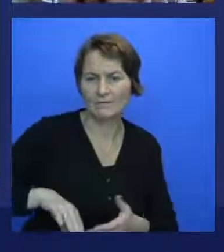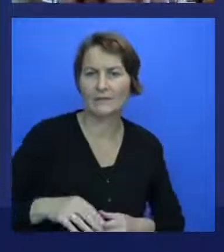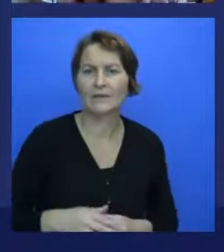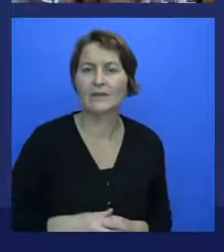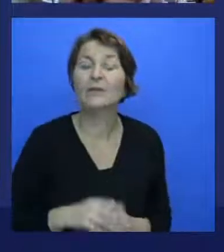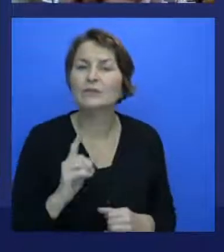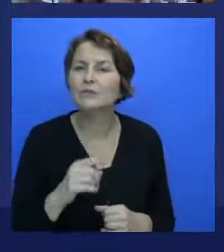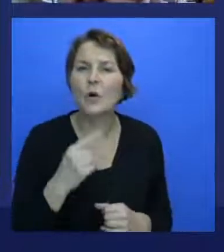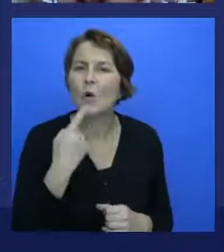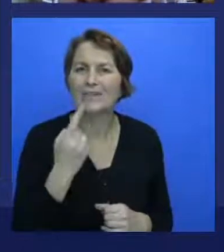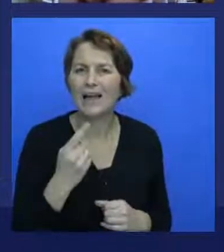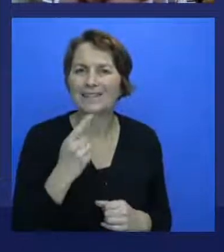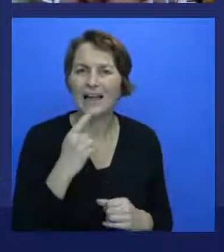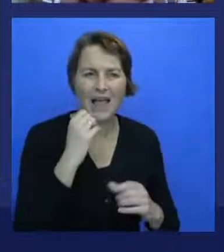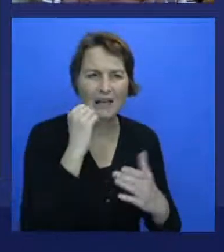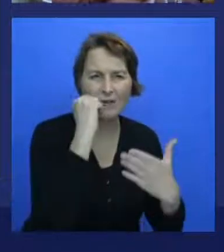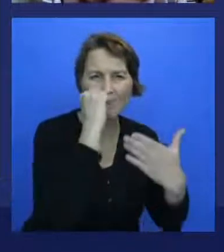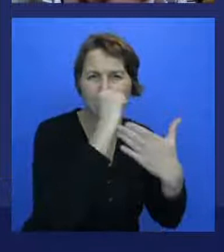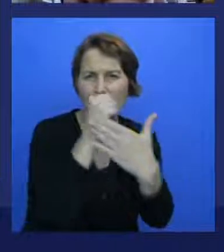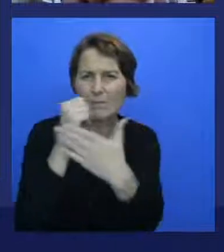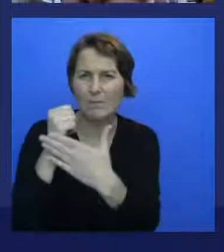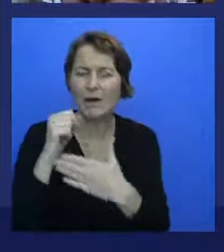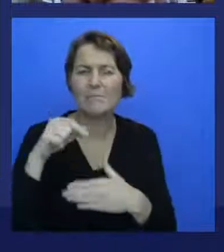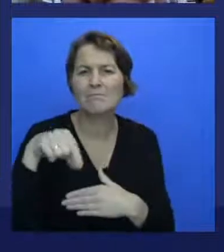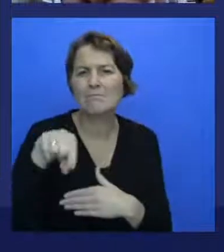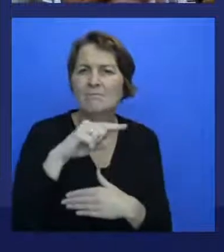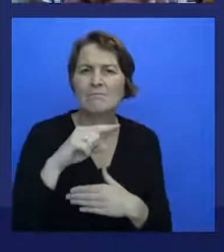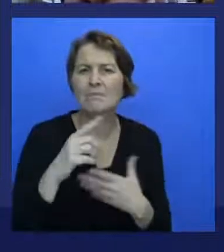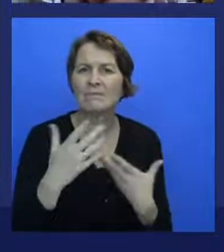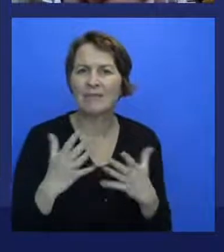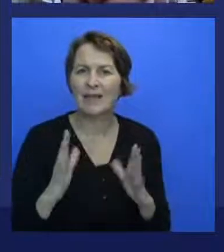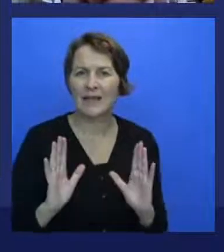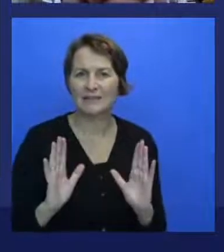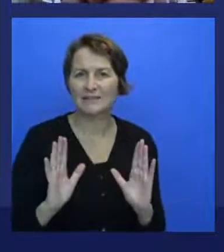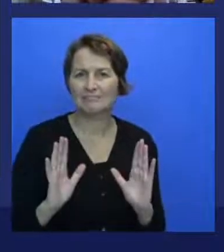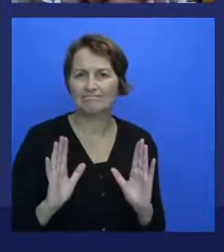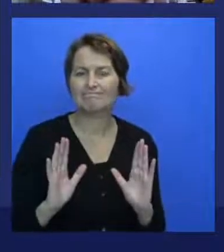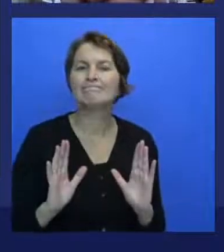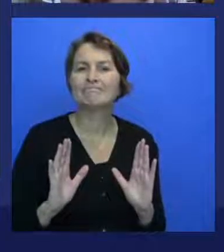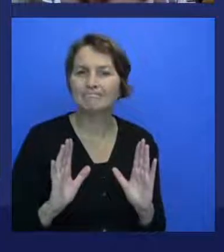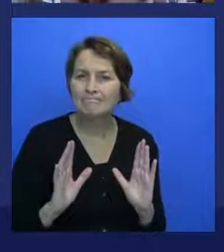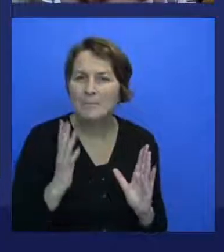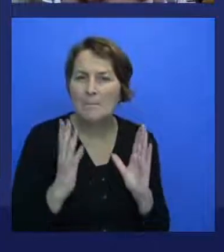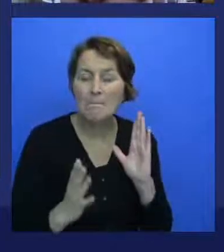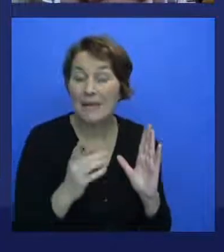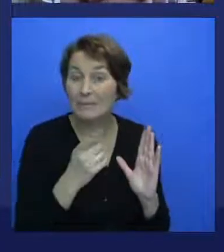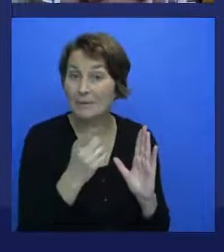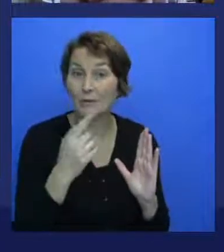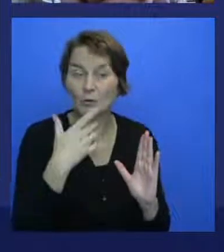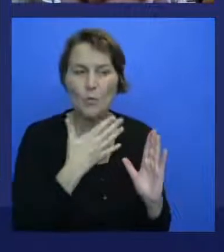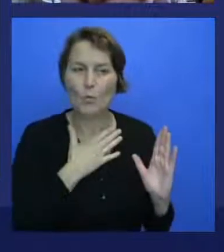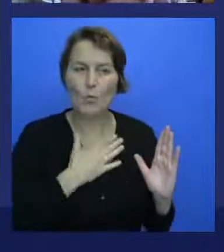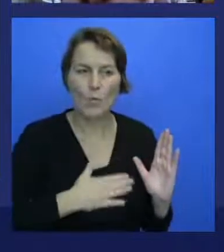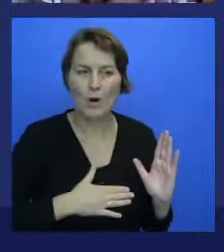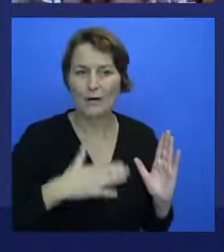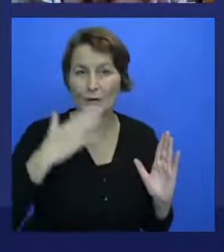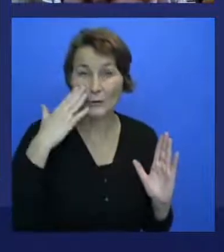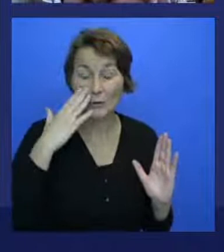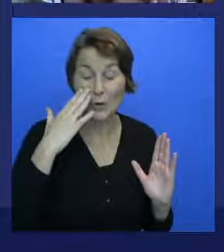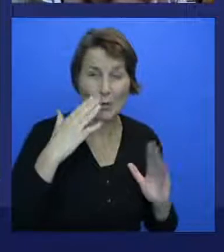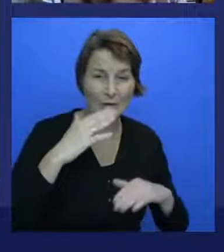notifications that you don't need, or anomalies that you probably know about. So that's definitely